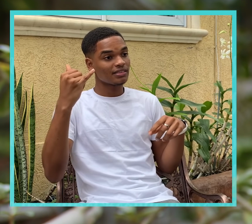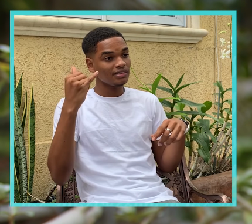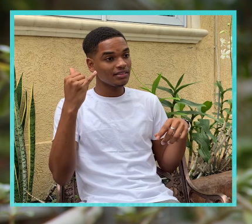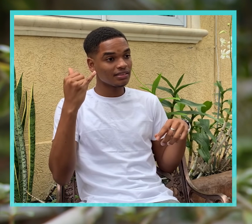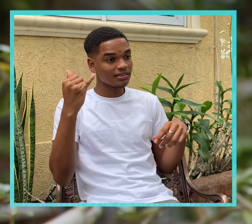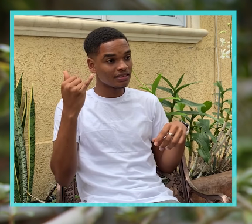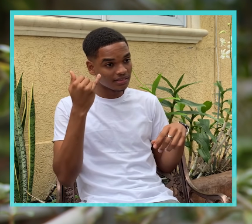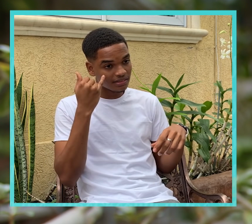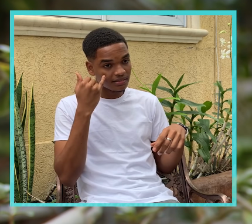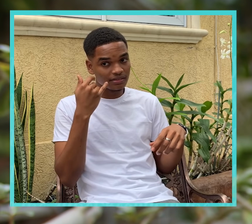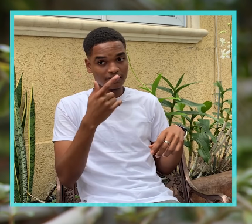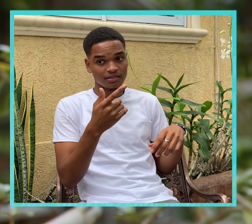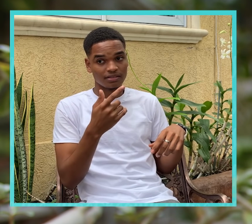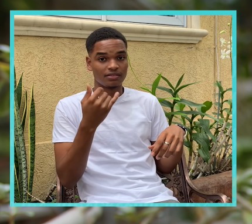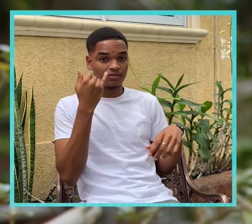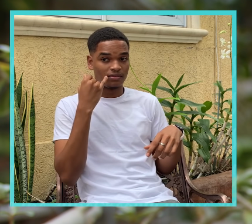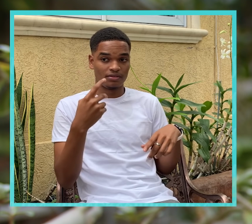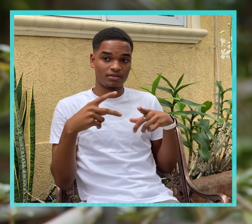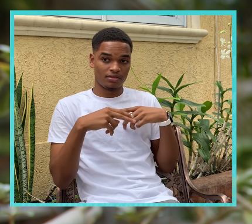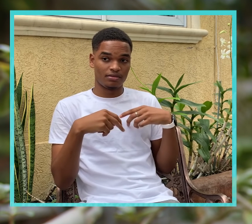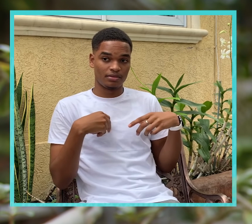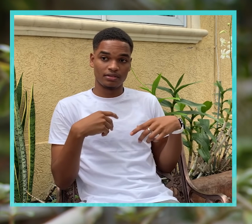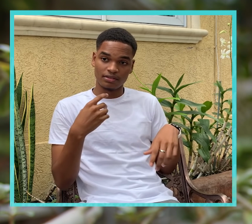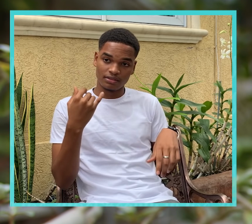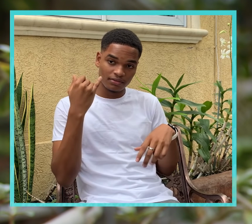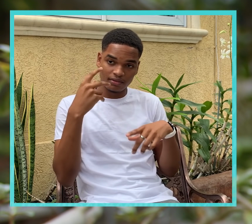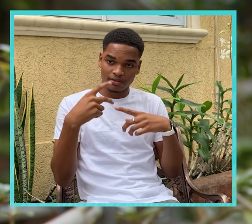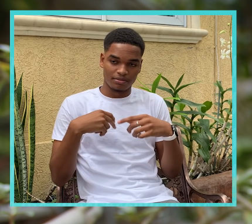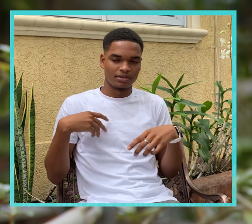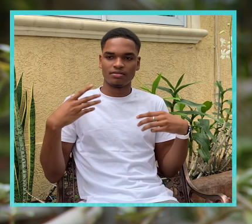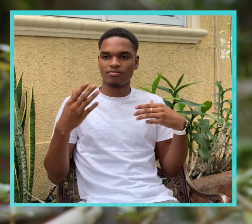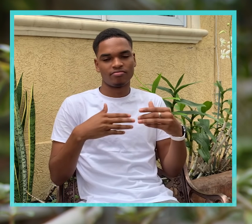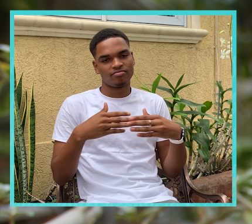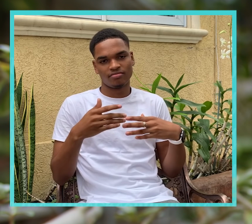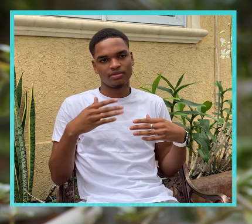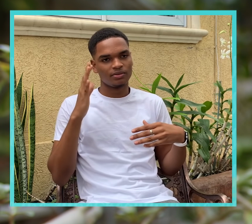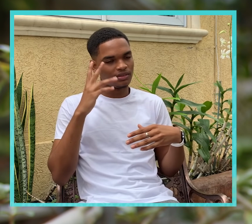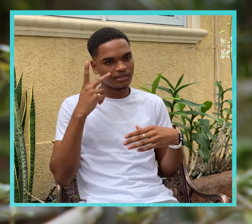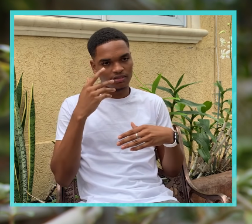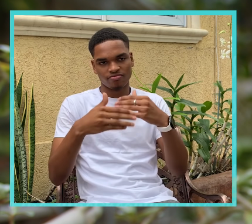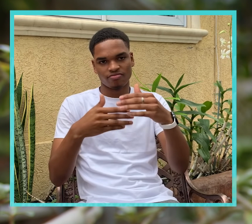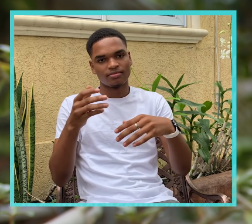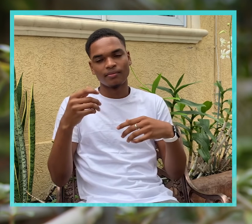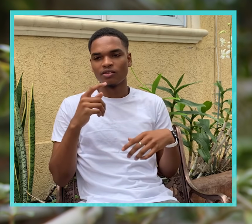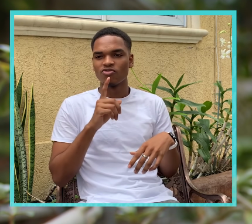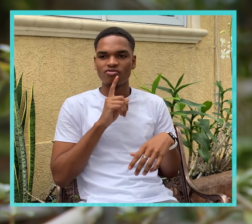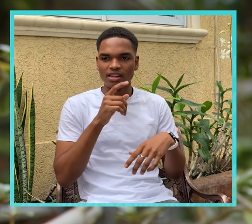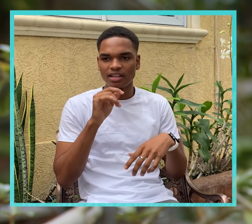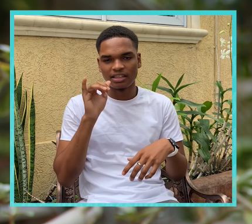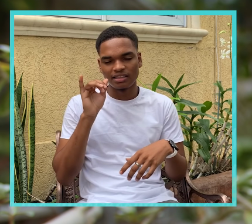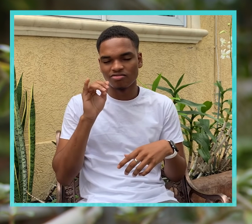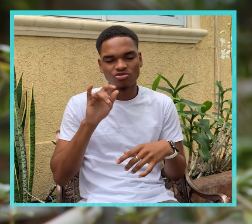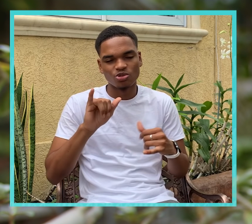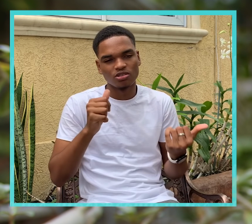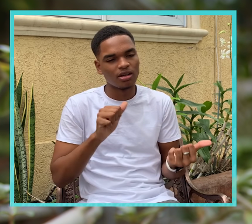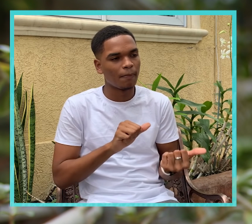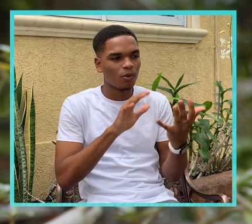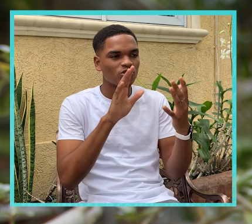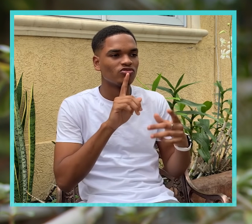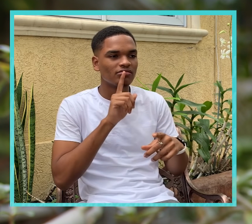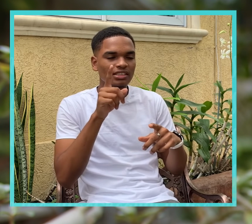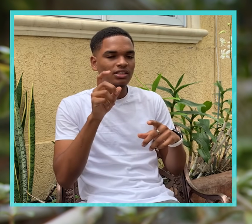me, you see red. If I cut you, I see red. Cut you. Anybody. So just approach them. It's okay to be